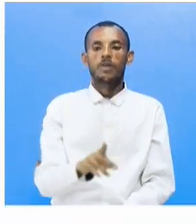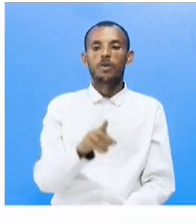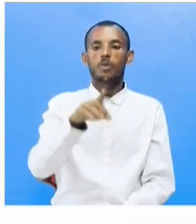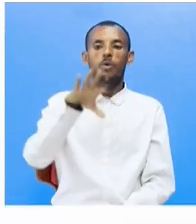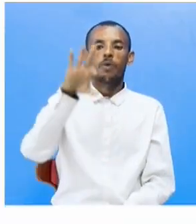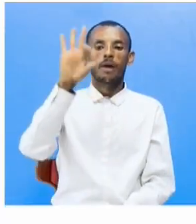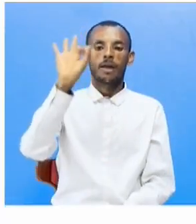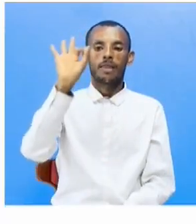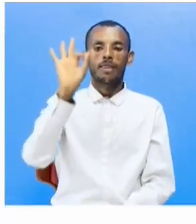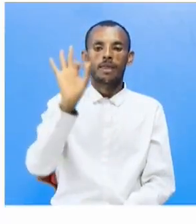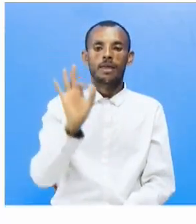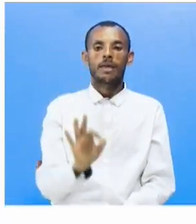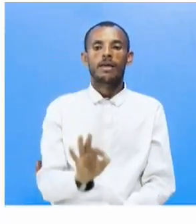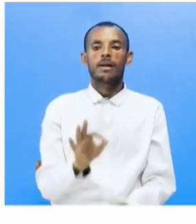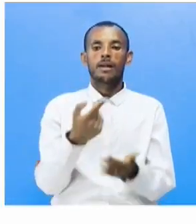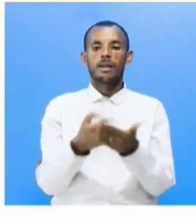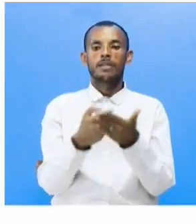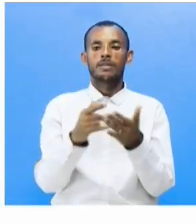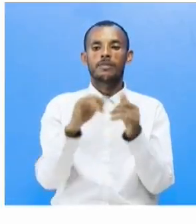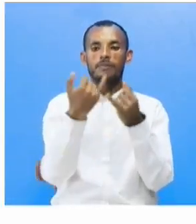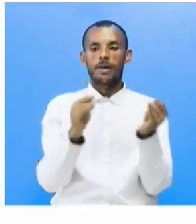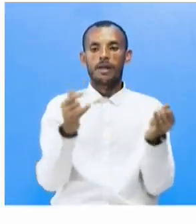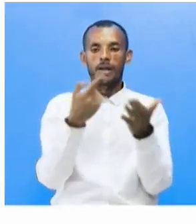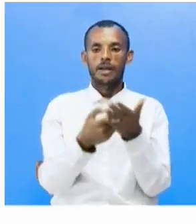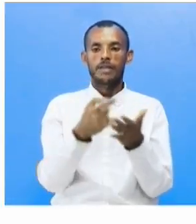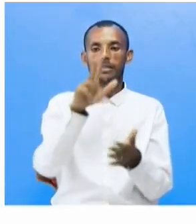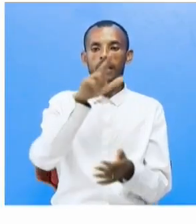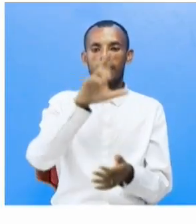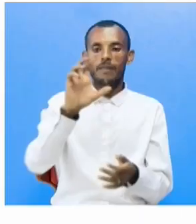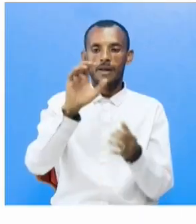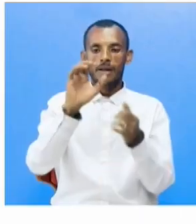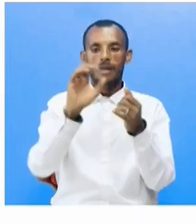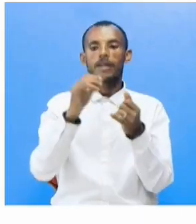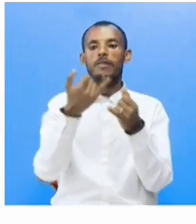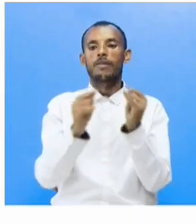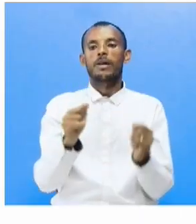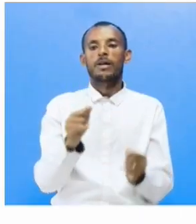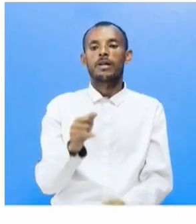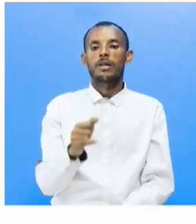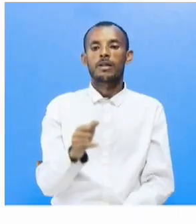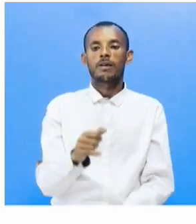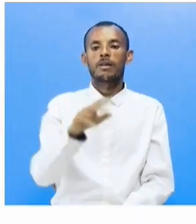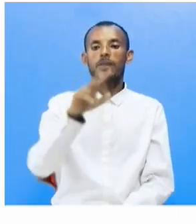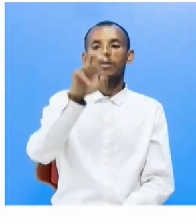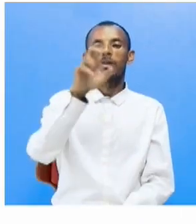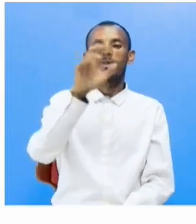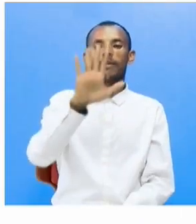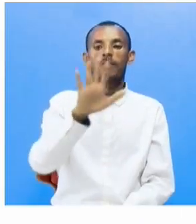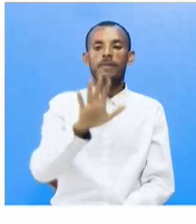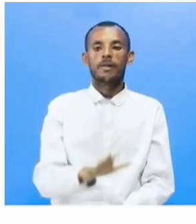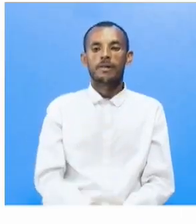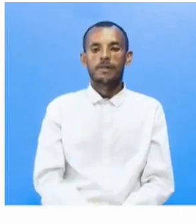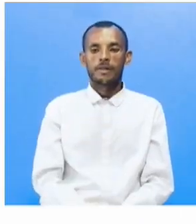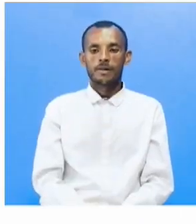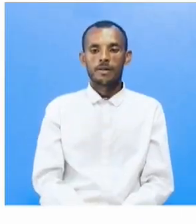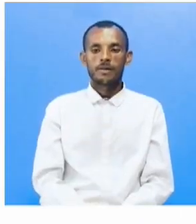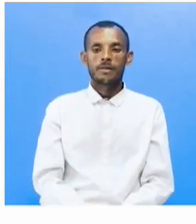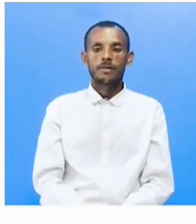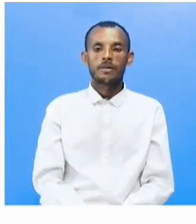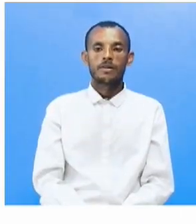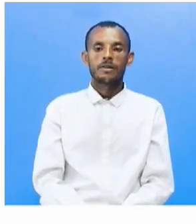have, let's divide it here, 300 divided by 25.